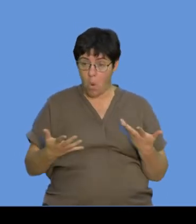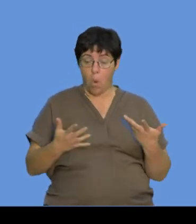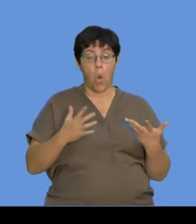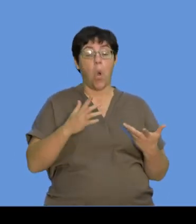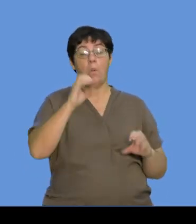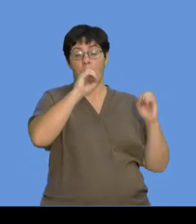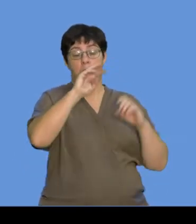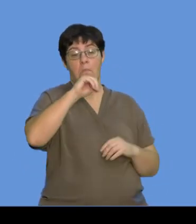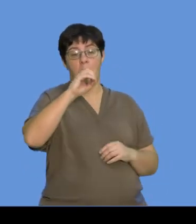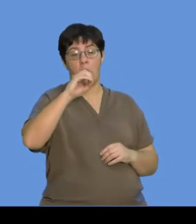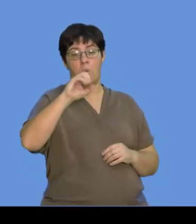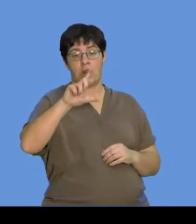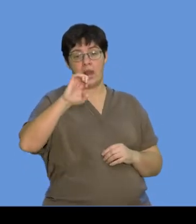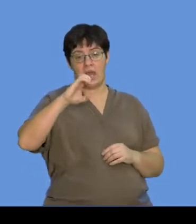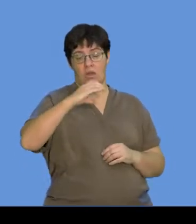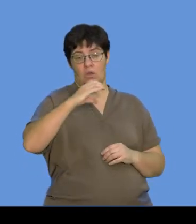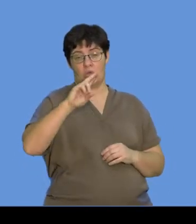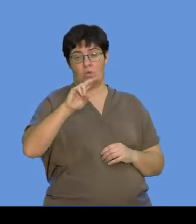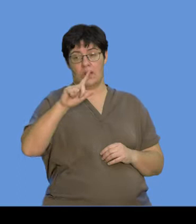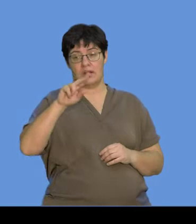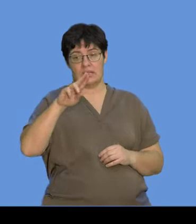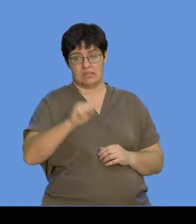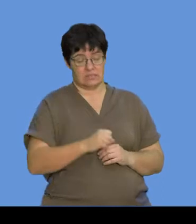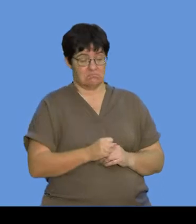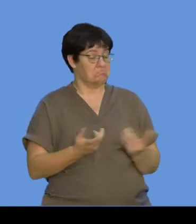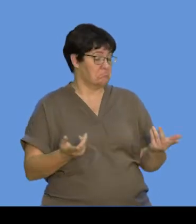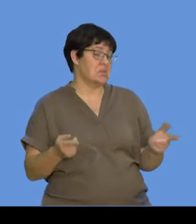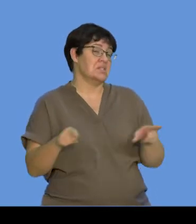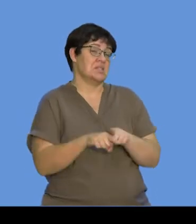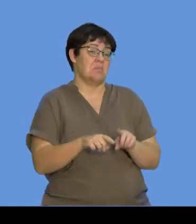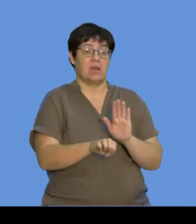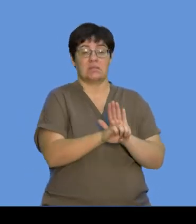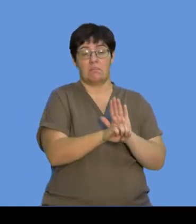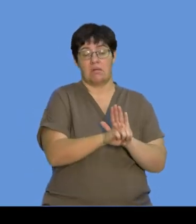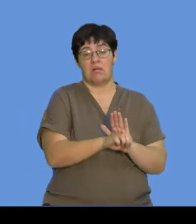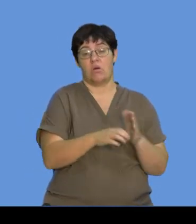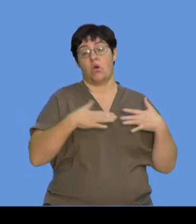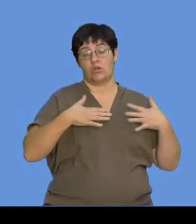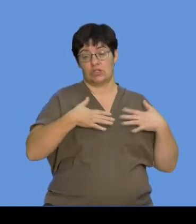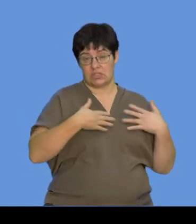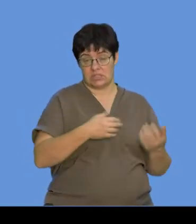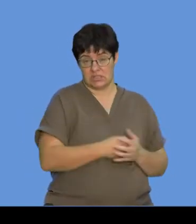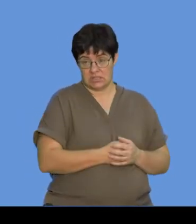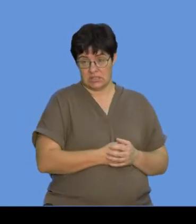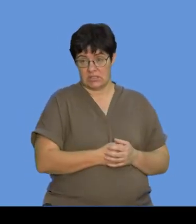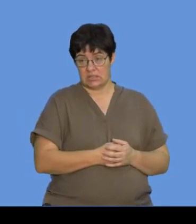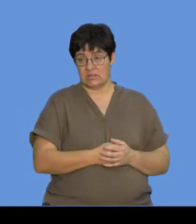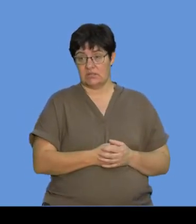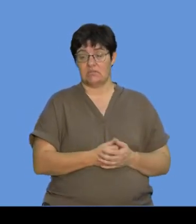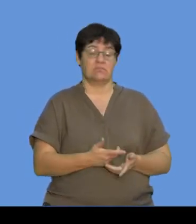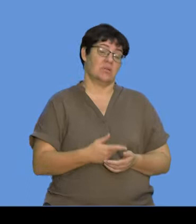it can be molecules. Now these molecules, in the case of oxygen, this is a molecule of an element,